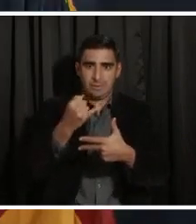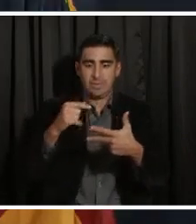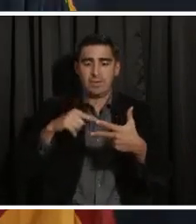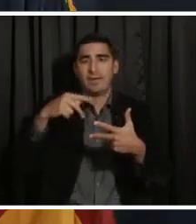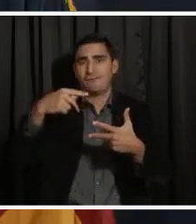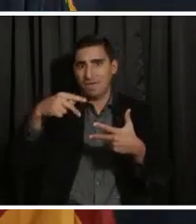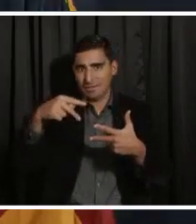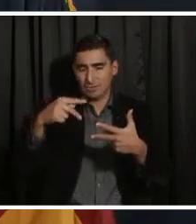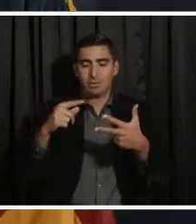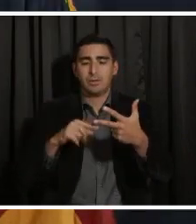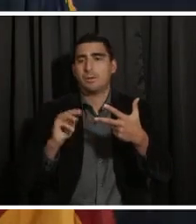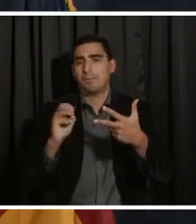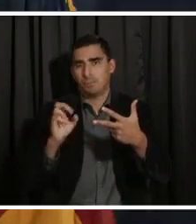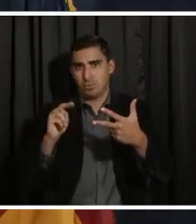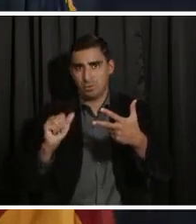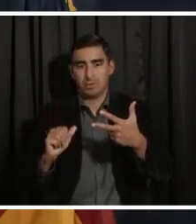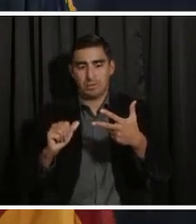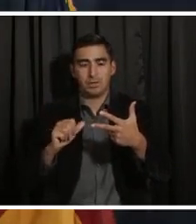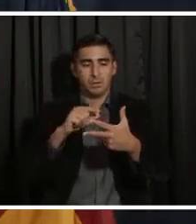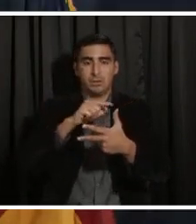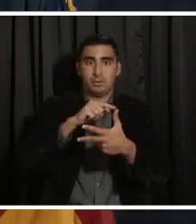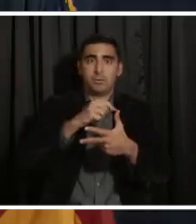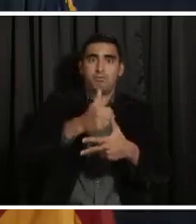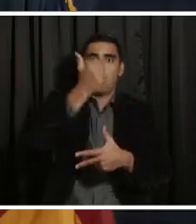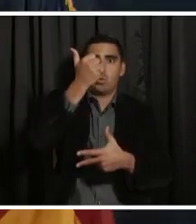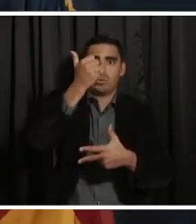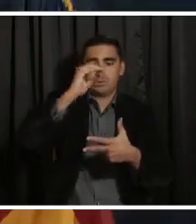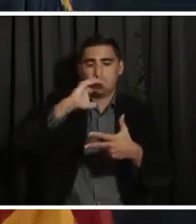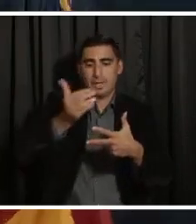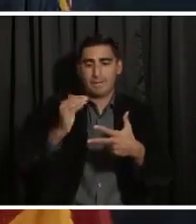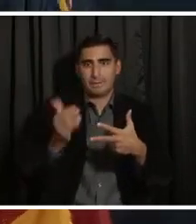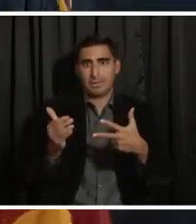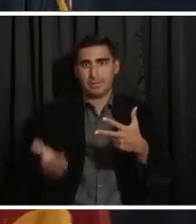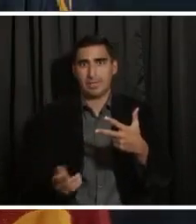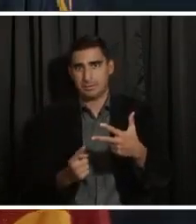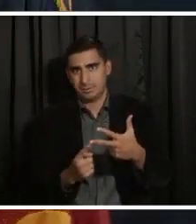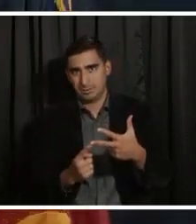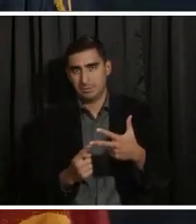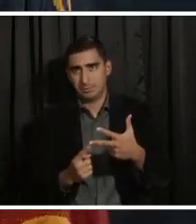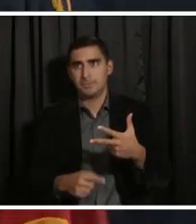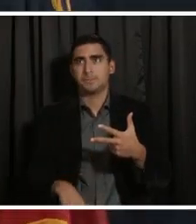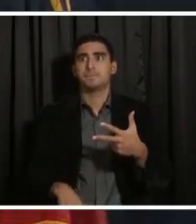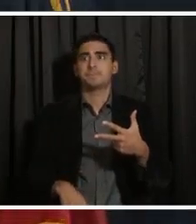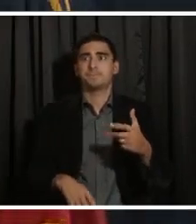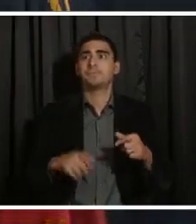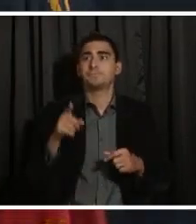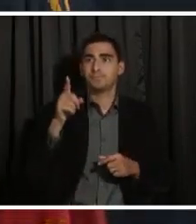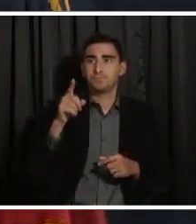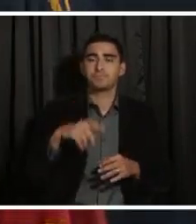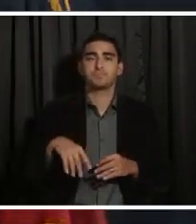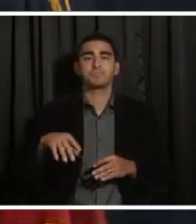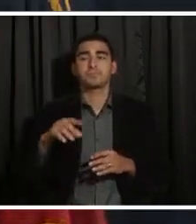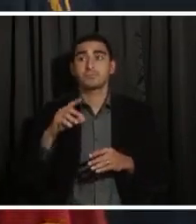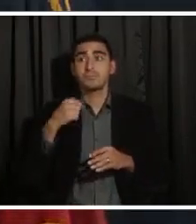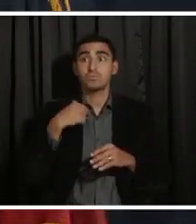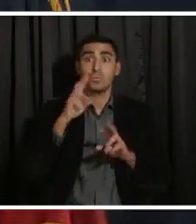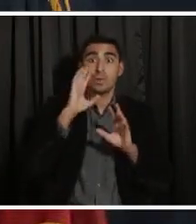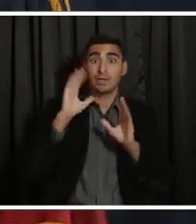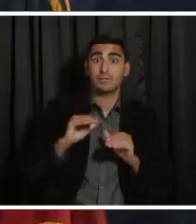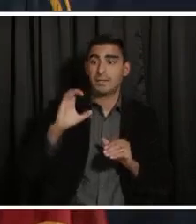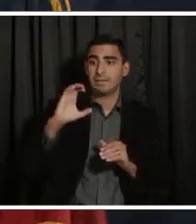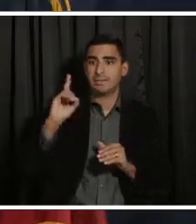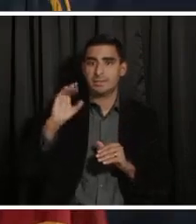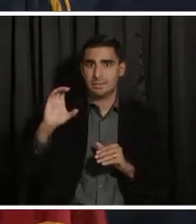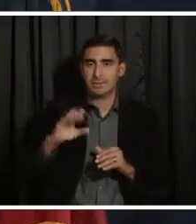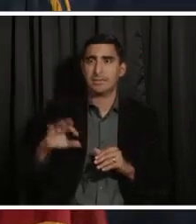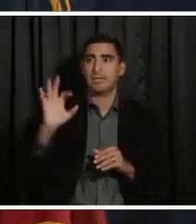been observed across the country. And the action we're expecting from FDA and CDC in the next few days